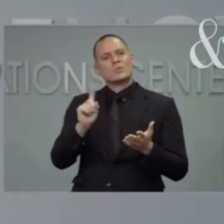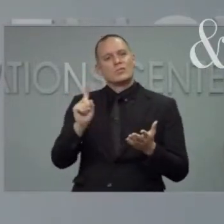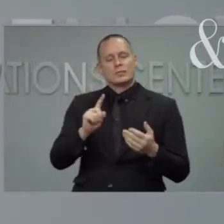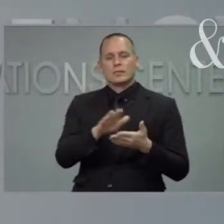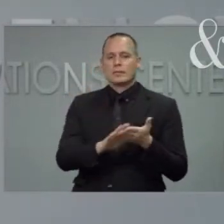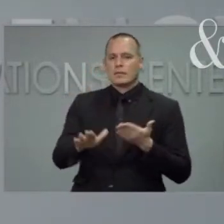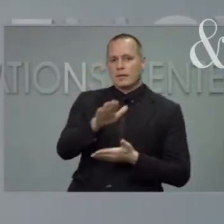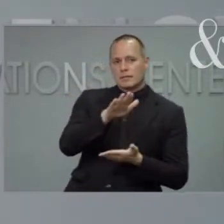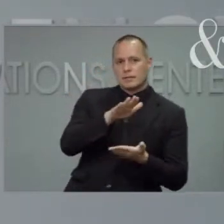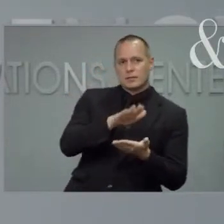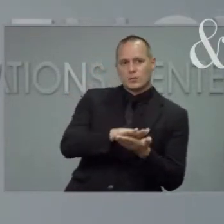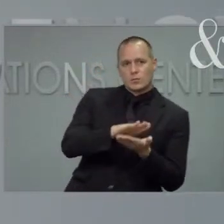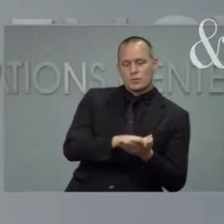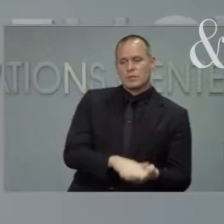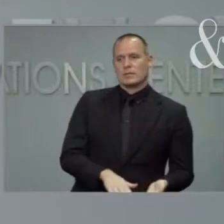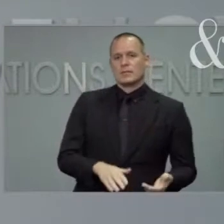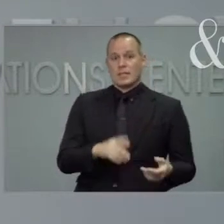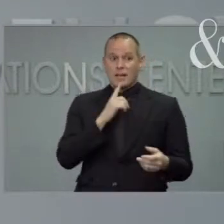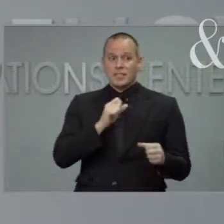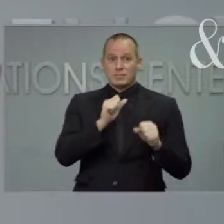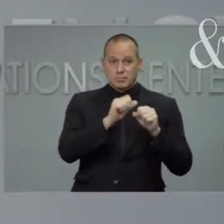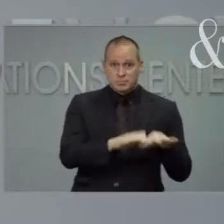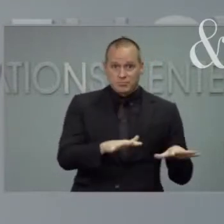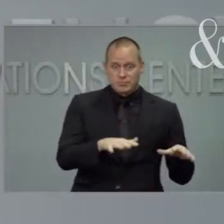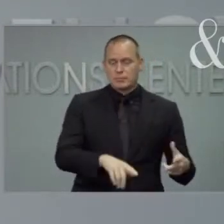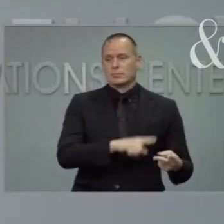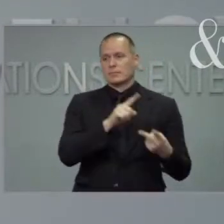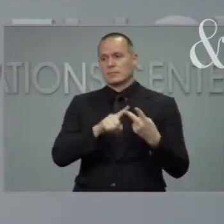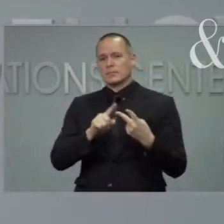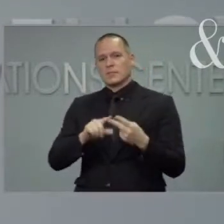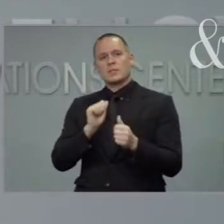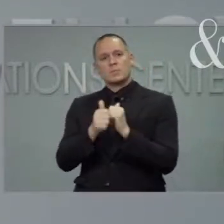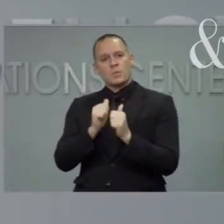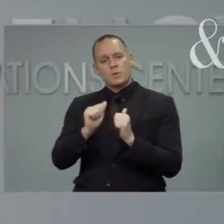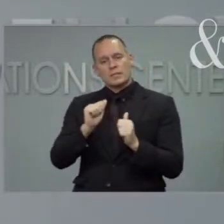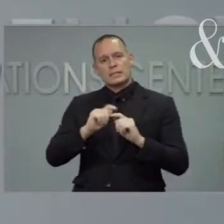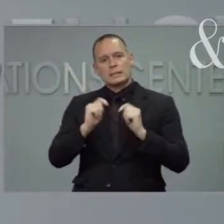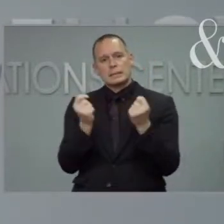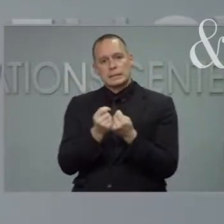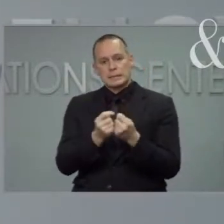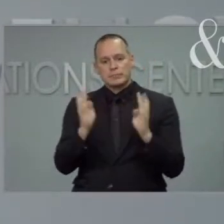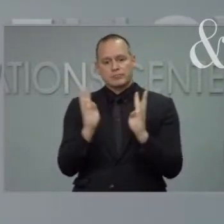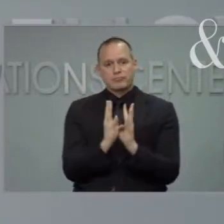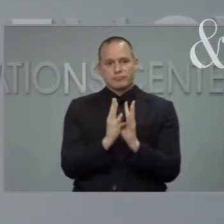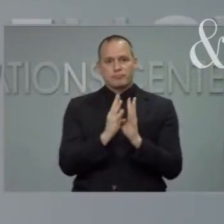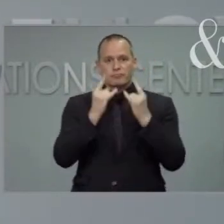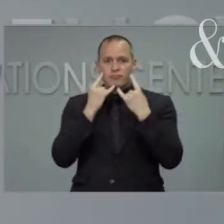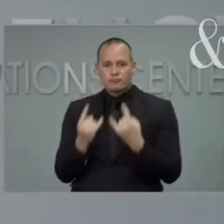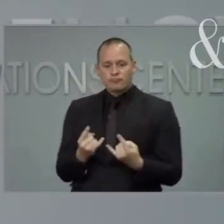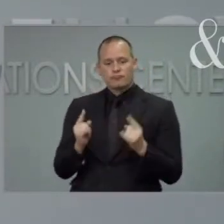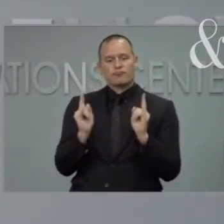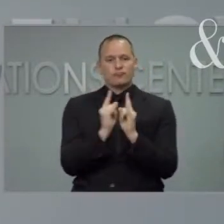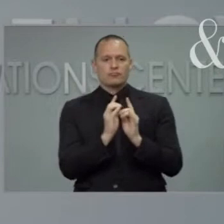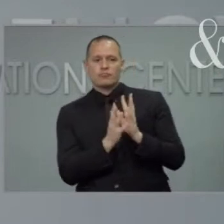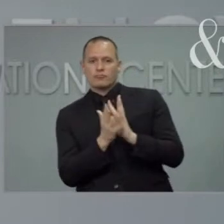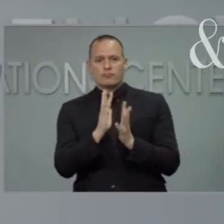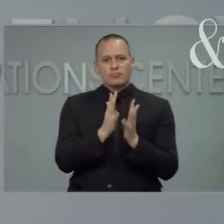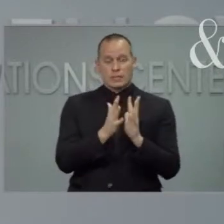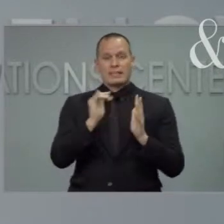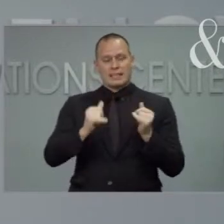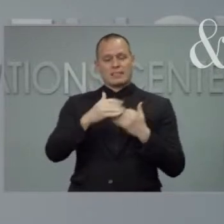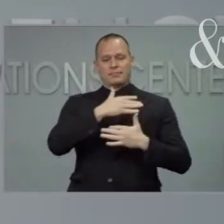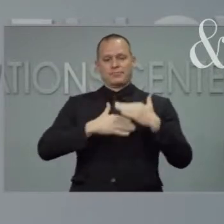having some additional outbreaks. We're seeing that in sports teams as well, when folks are together, not wearing their masks all the time, and particularly when